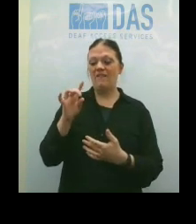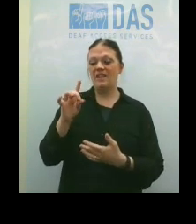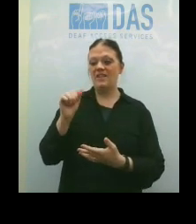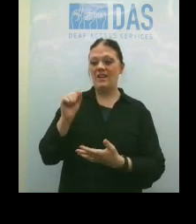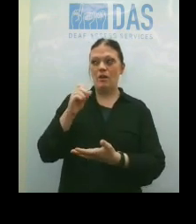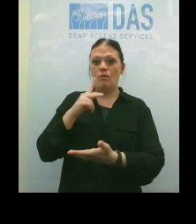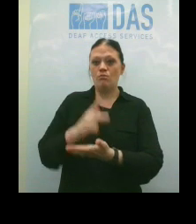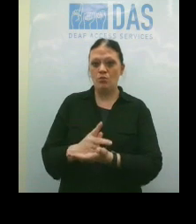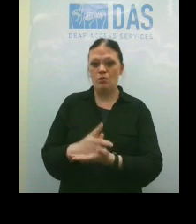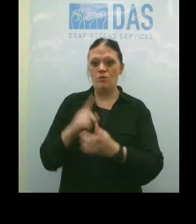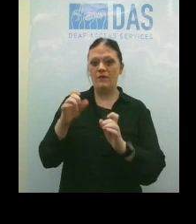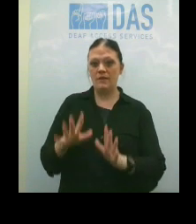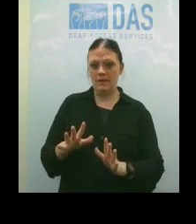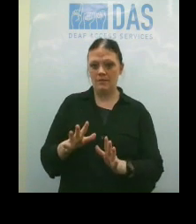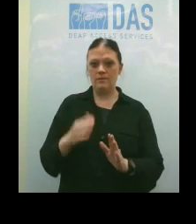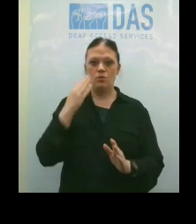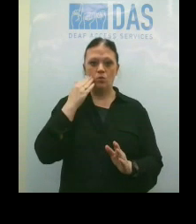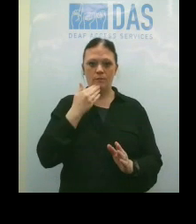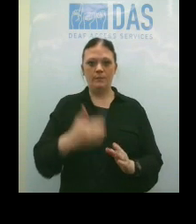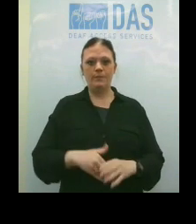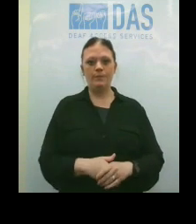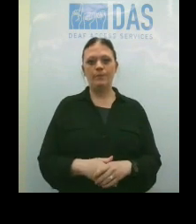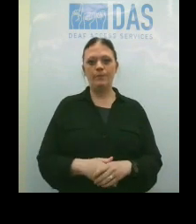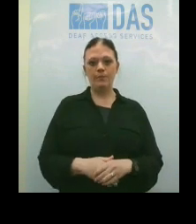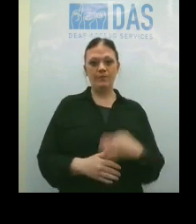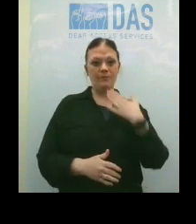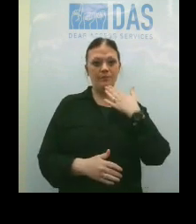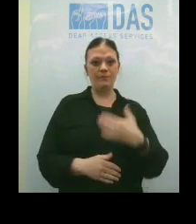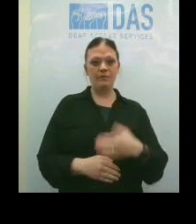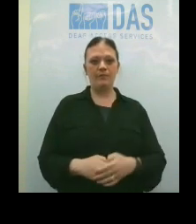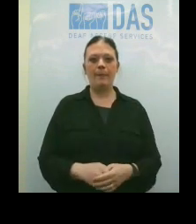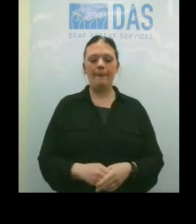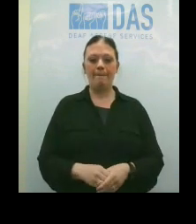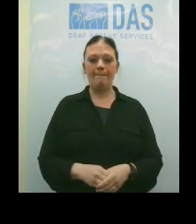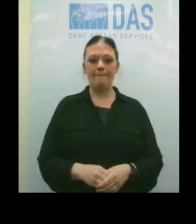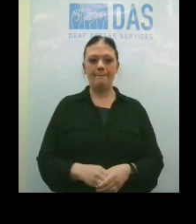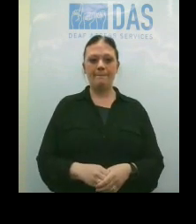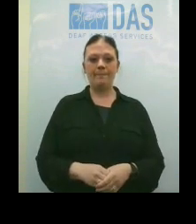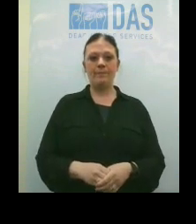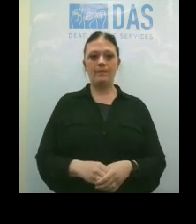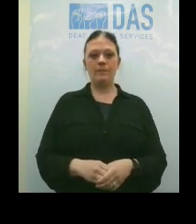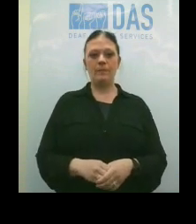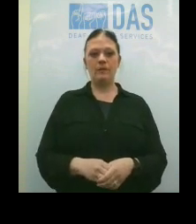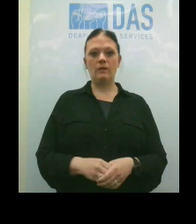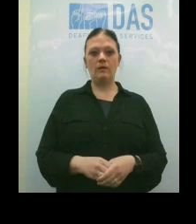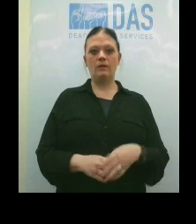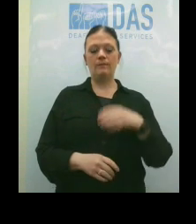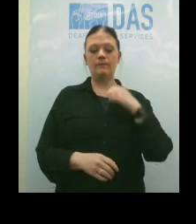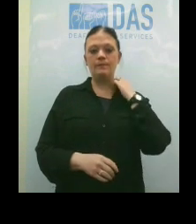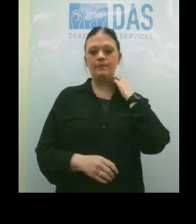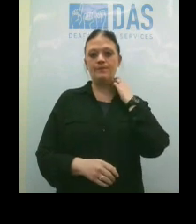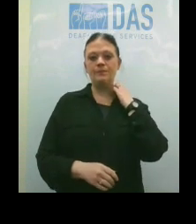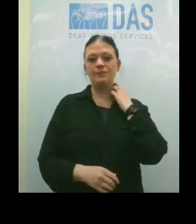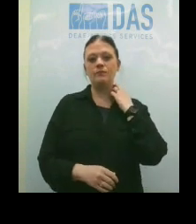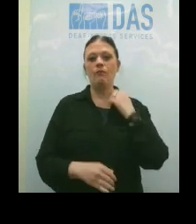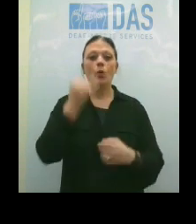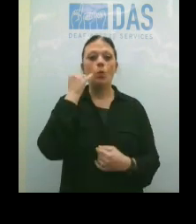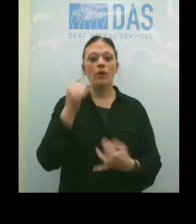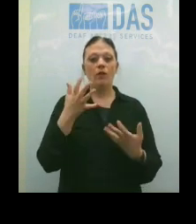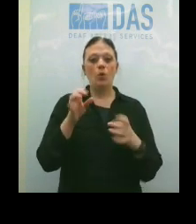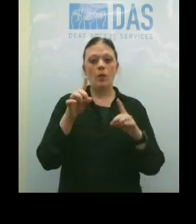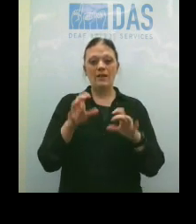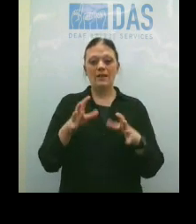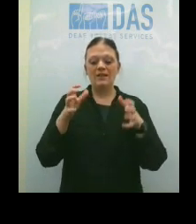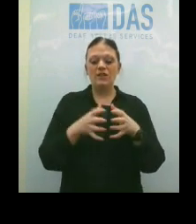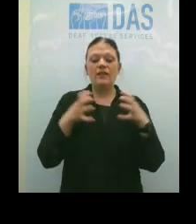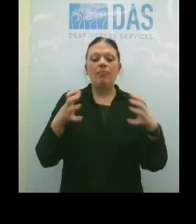approved test, so you know it performs well. Thanks. So if you want to get testing, there are a lot